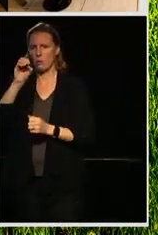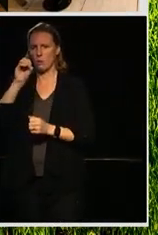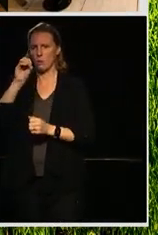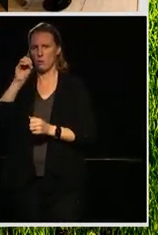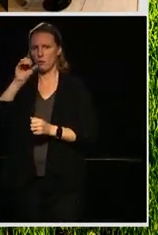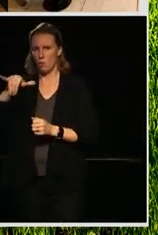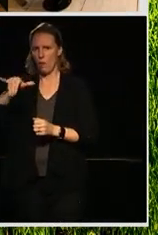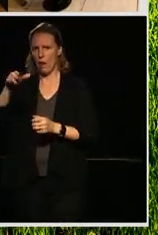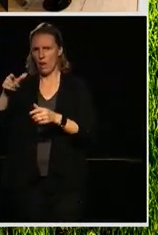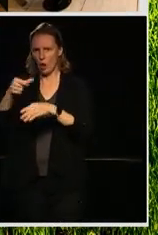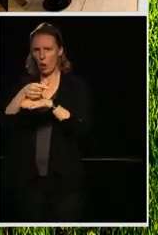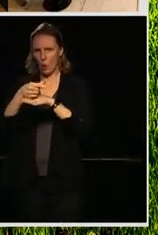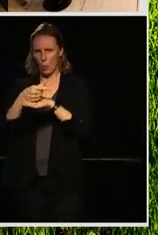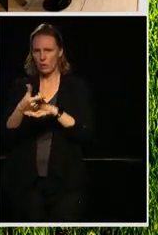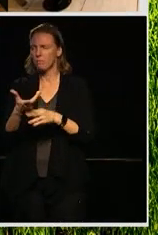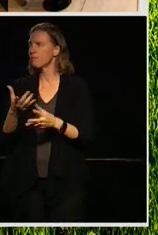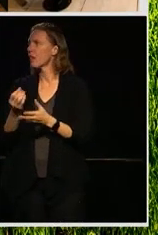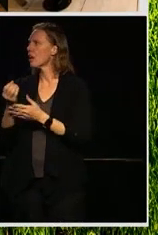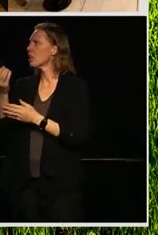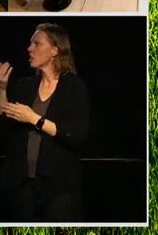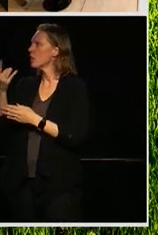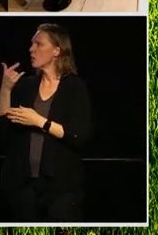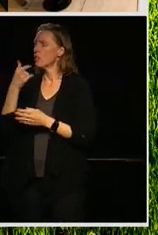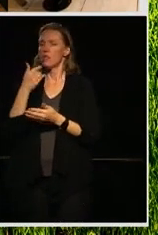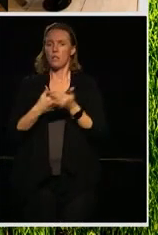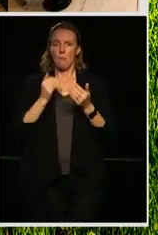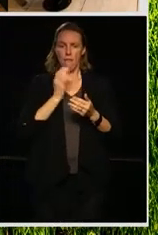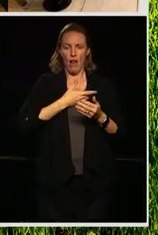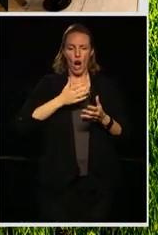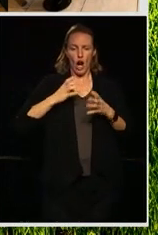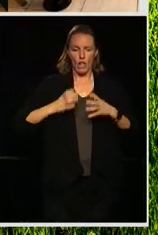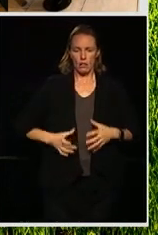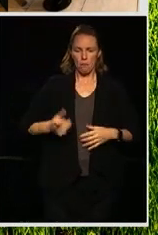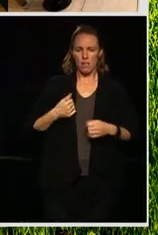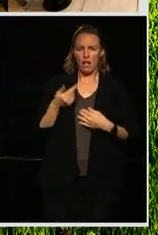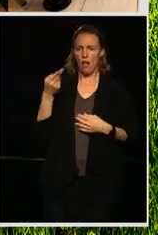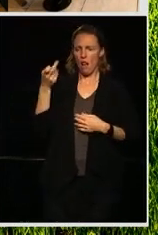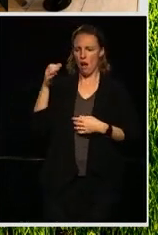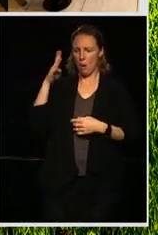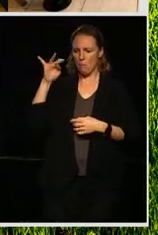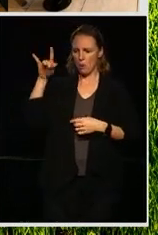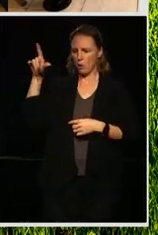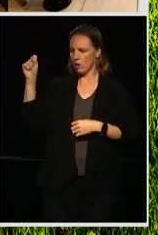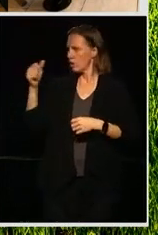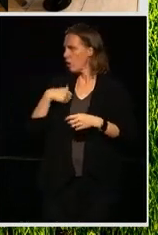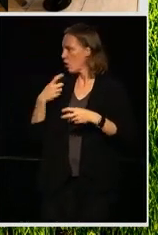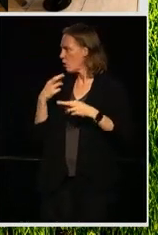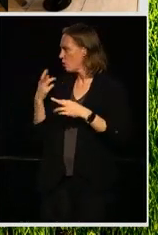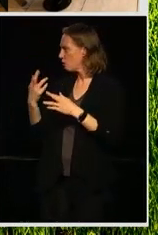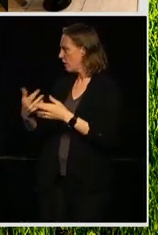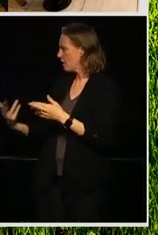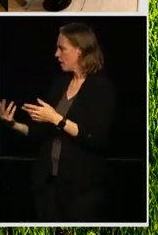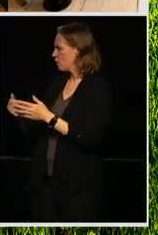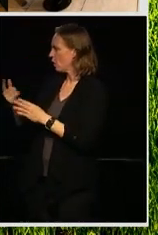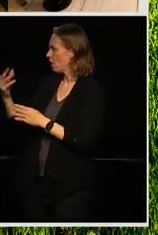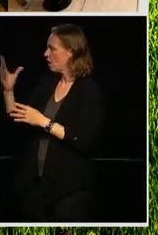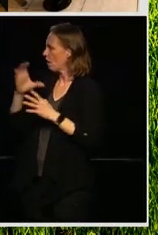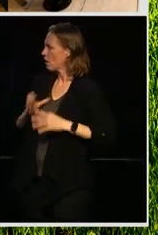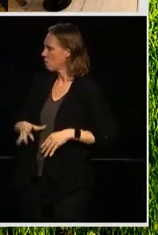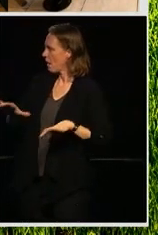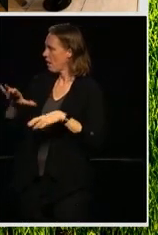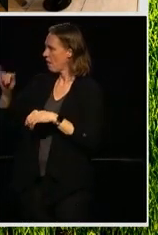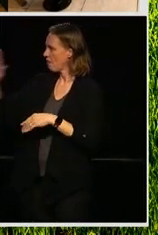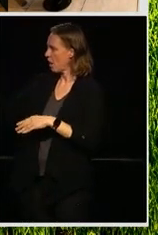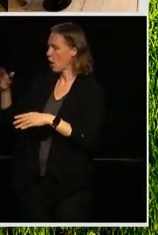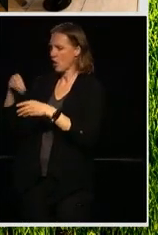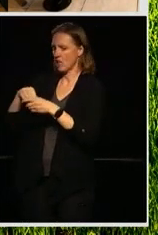Some of our customers, since we've been in the market for over 4 years, the Hubbards, residential customer in Nashville, Kentucky, did